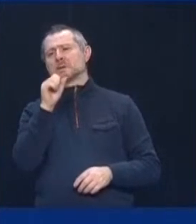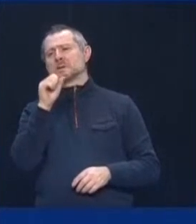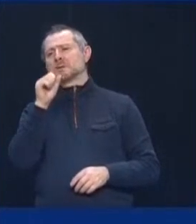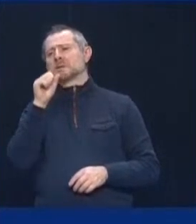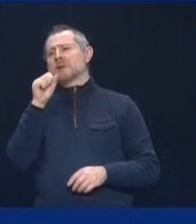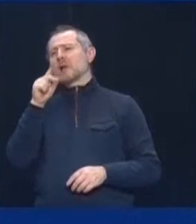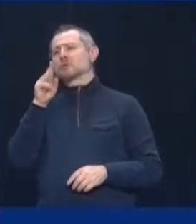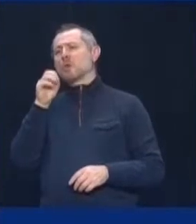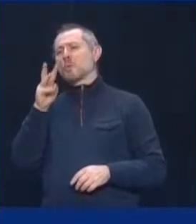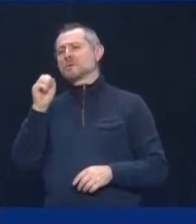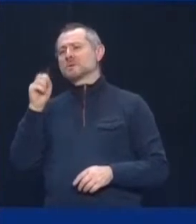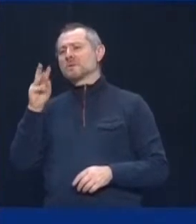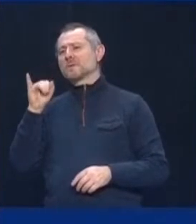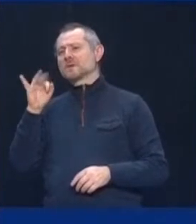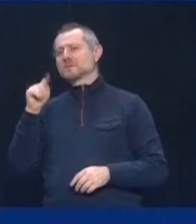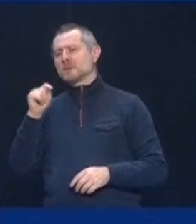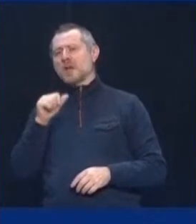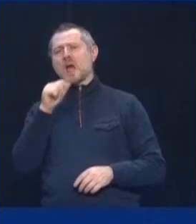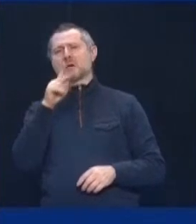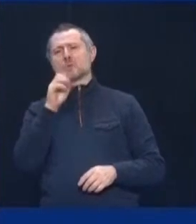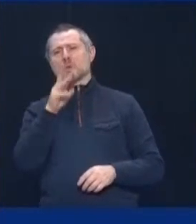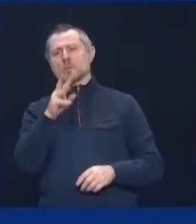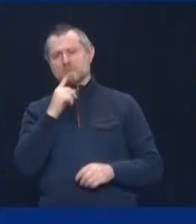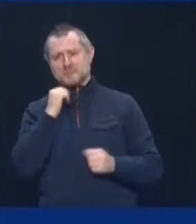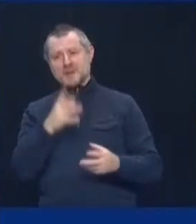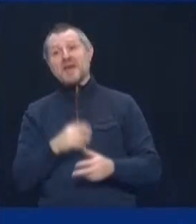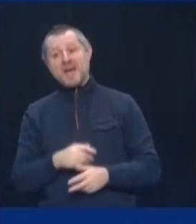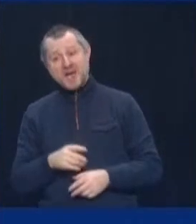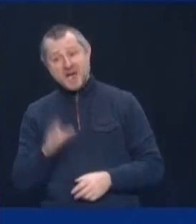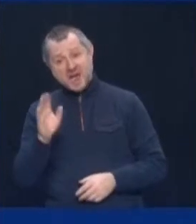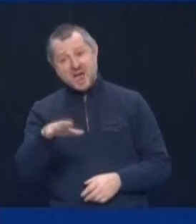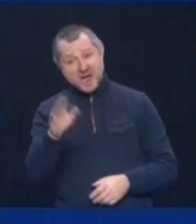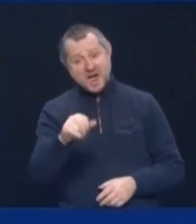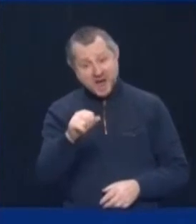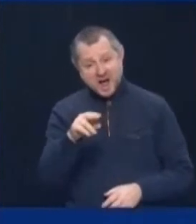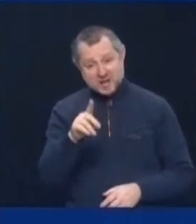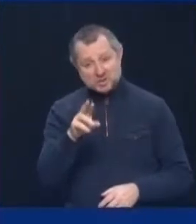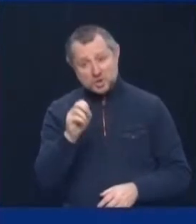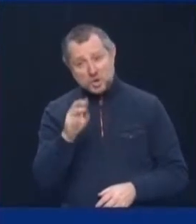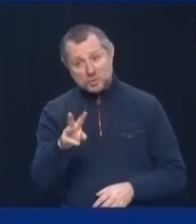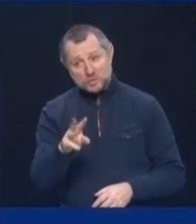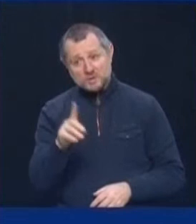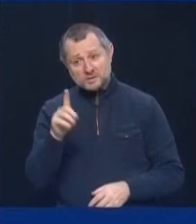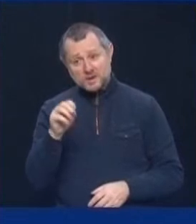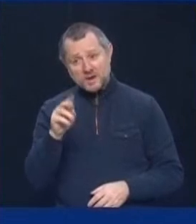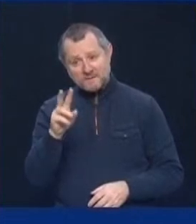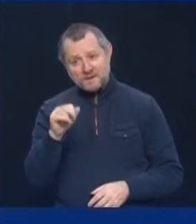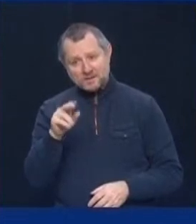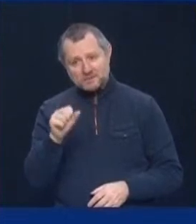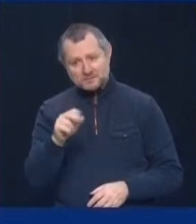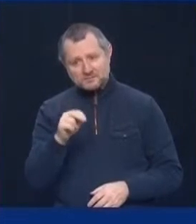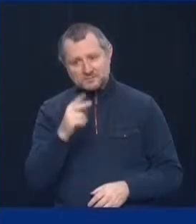Governor, Andrew Donovan, did you see your numbers? You have to get to work, Andrew.